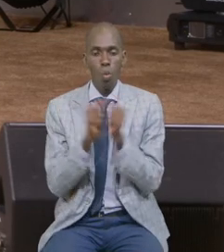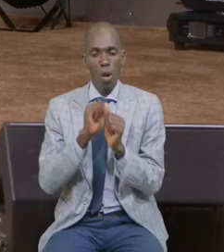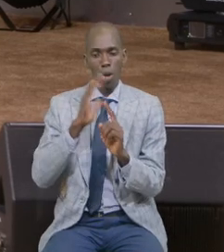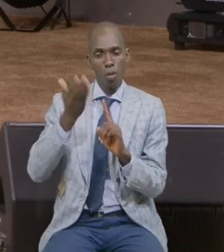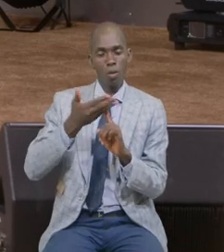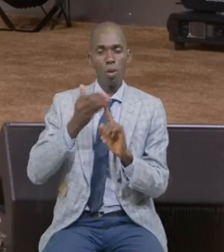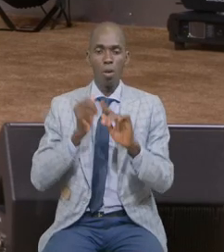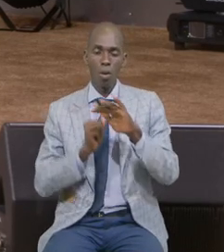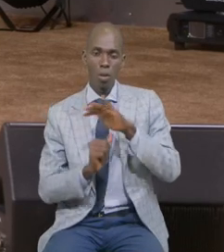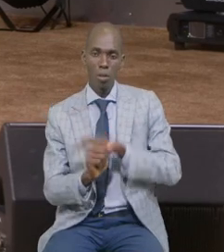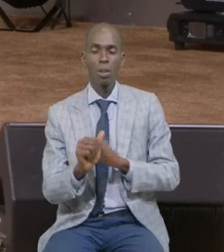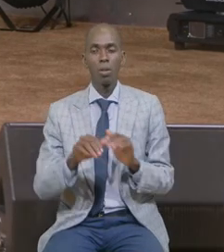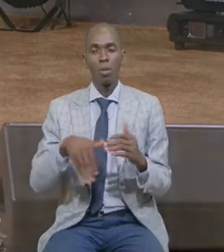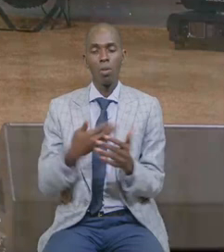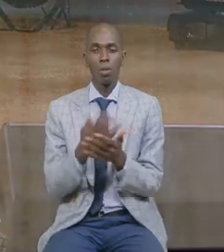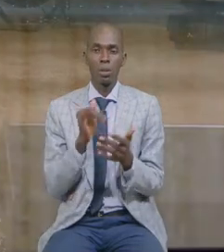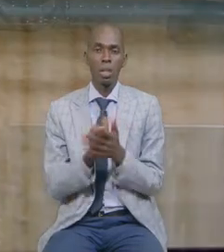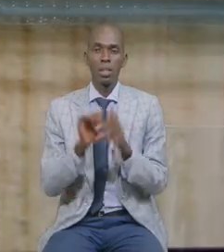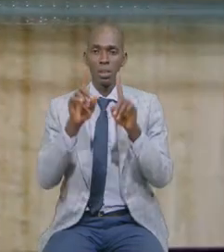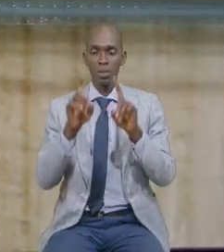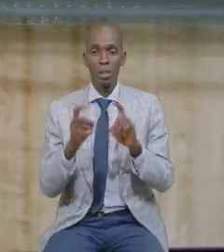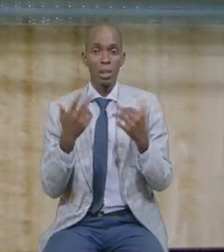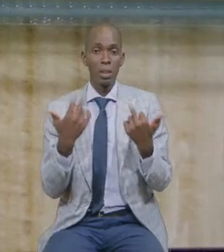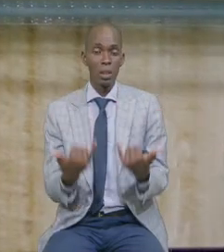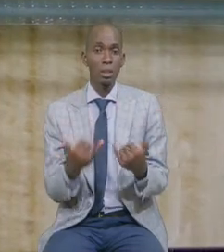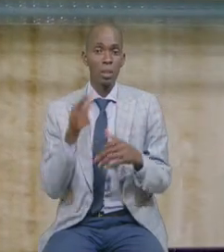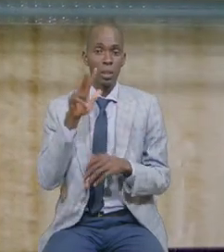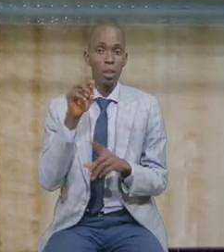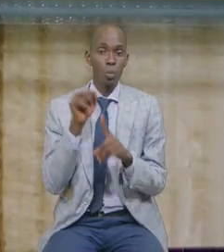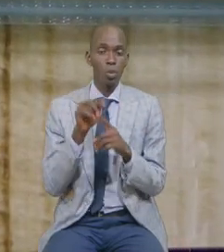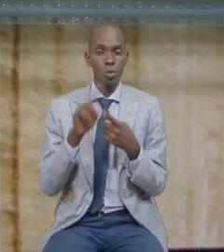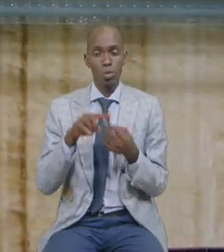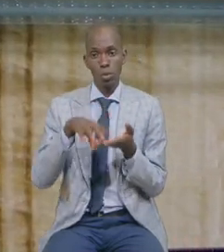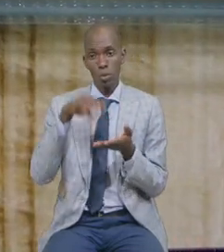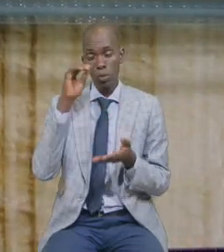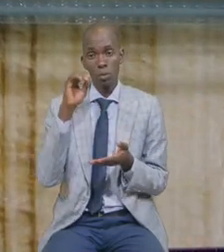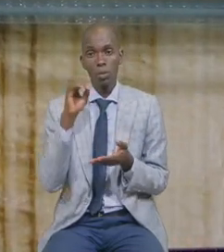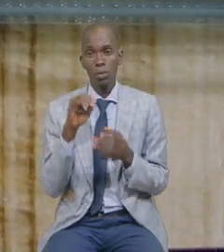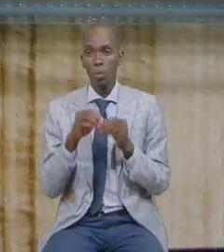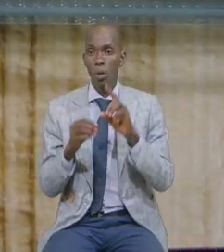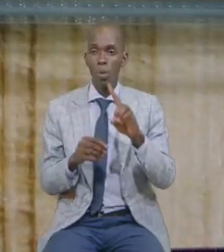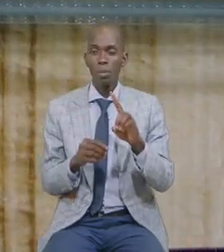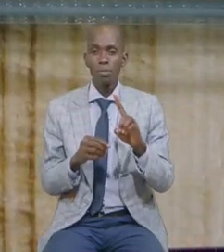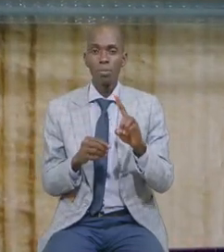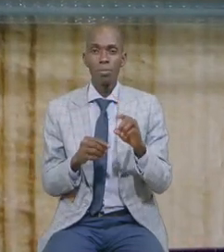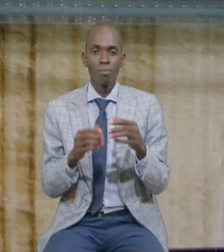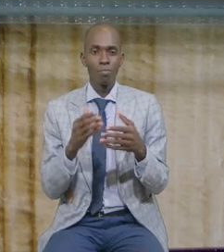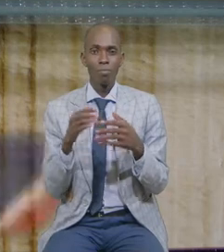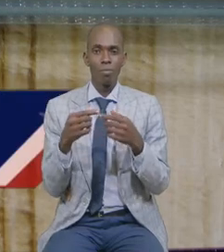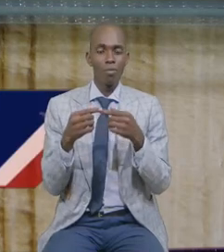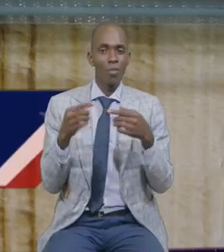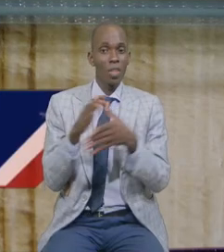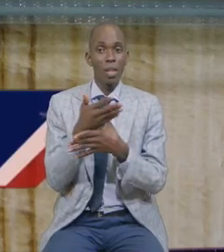under those trials. 3 points we're looking at today as we consider this. Number one, contrast between